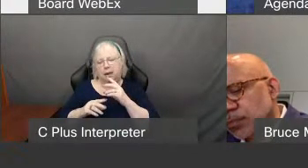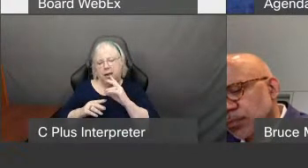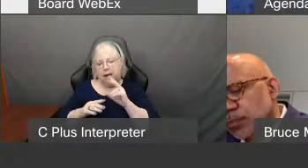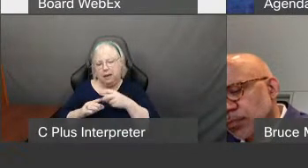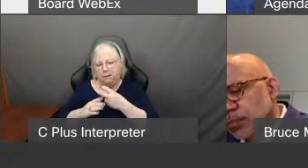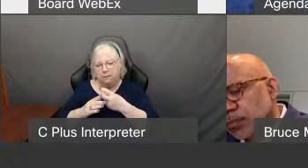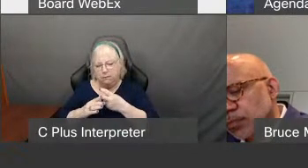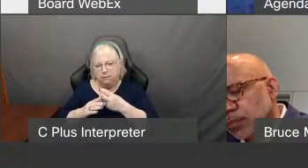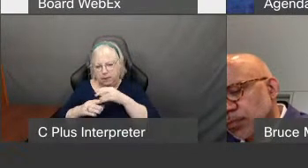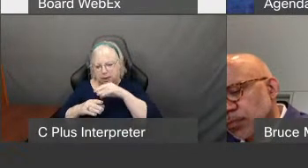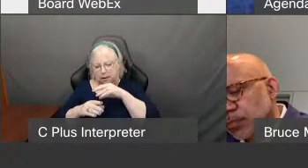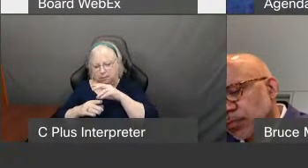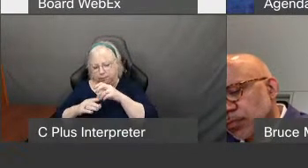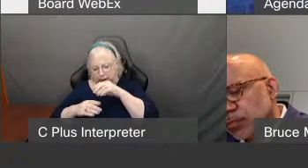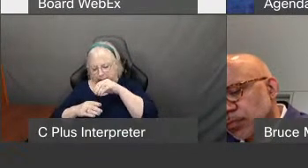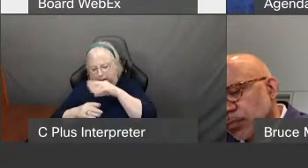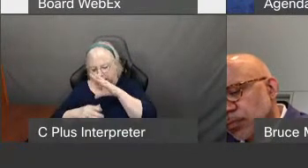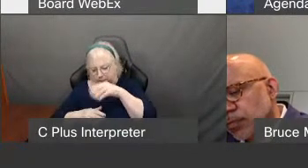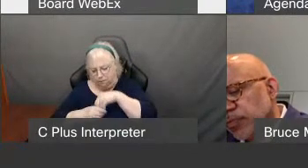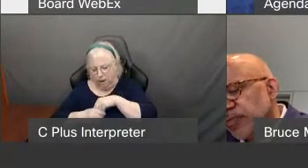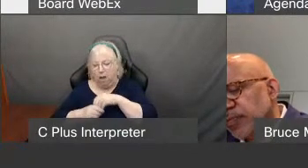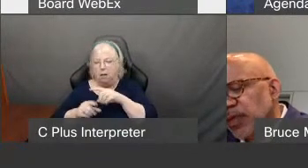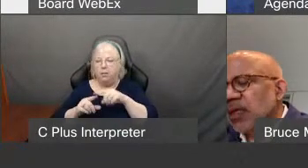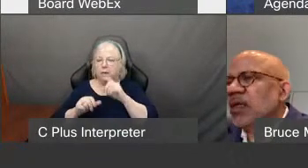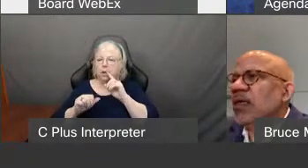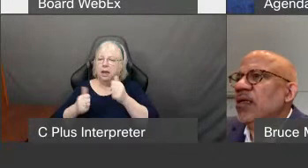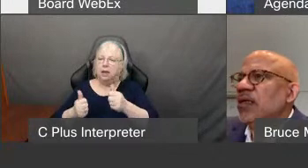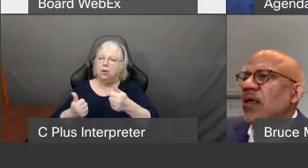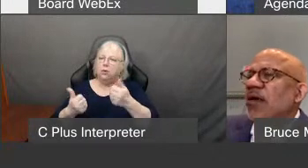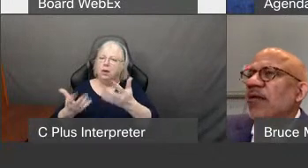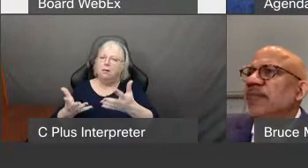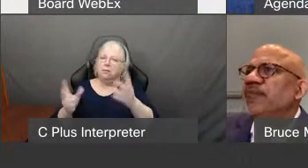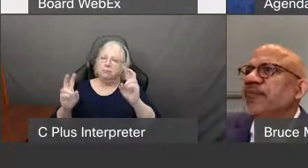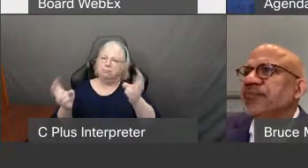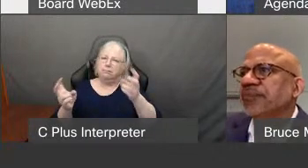But if you would just kind of give a concept.